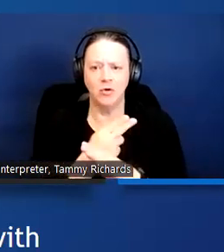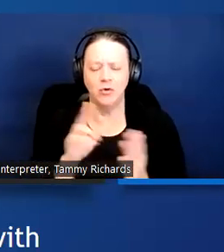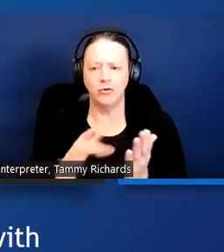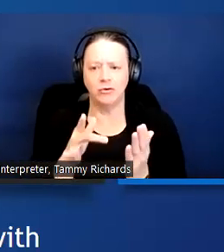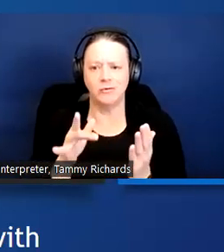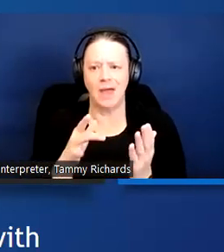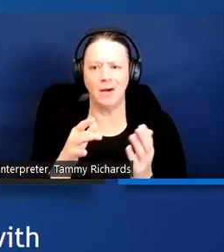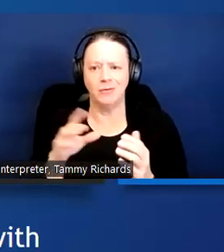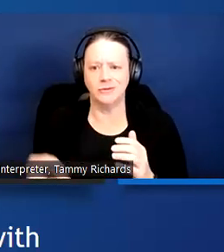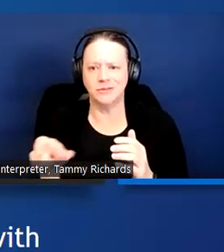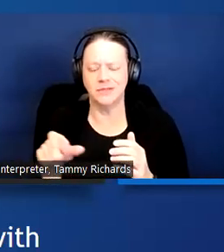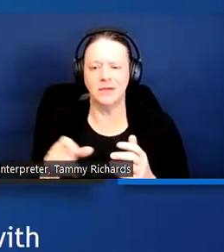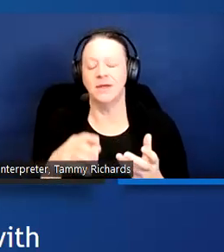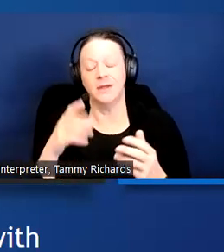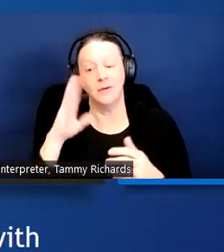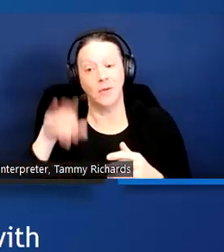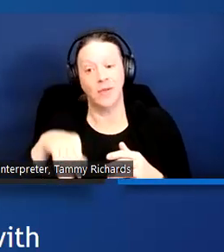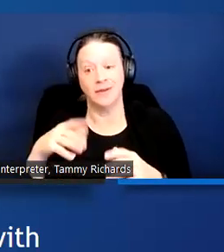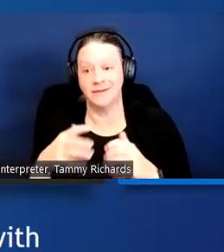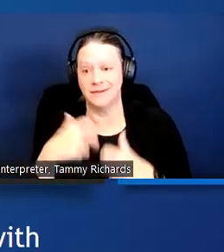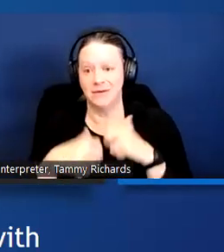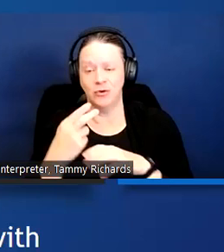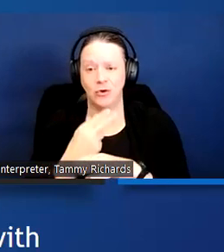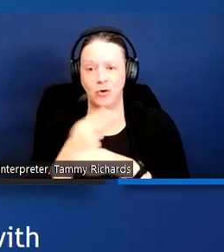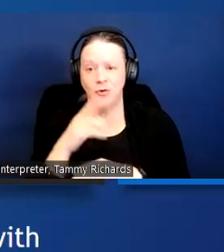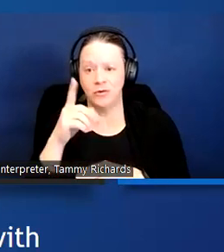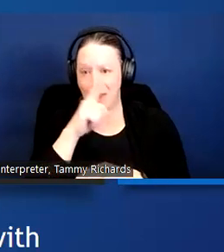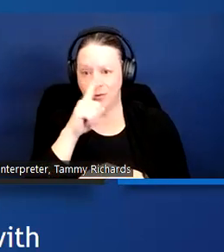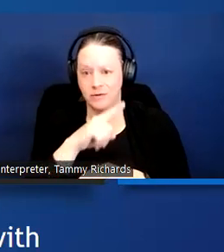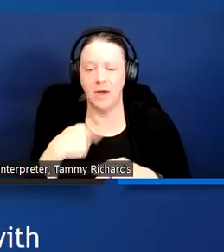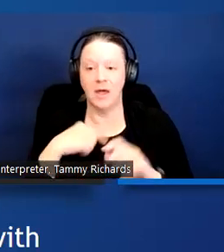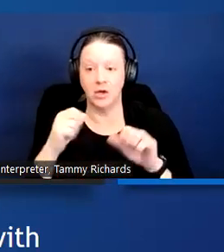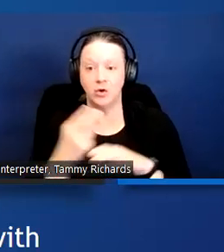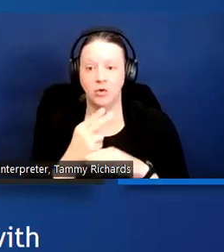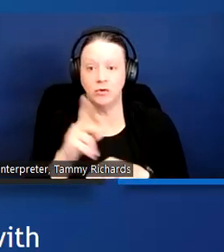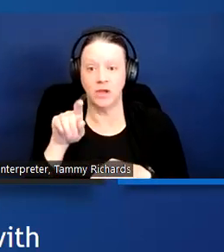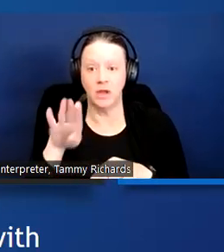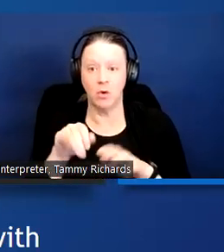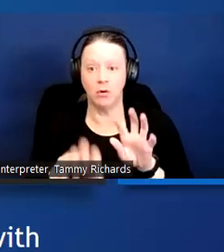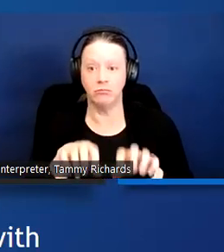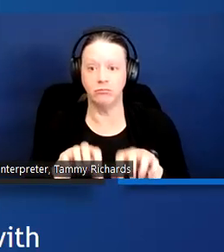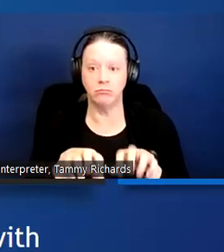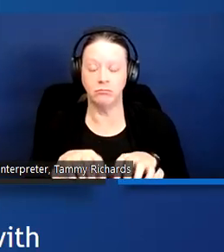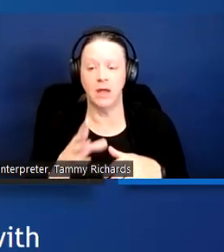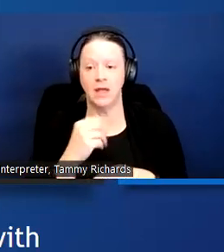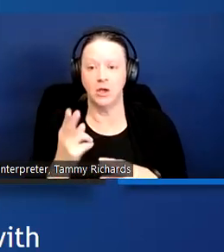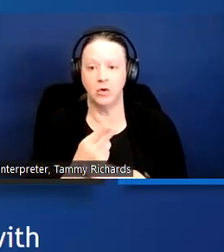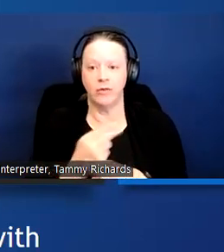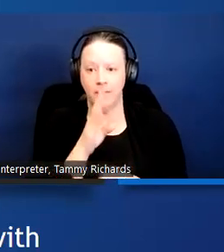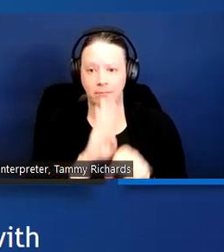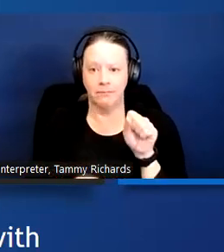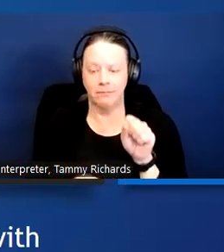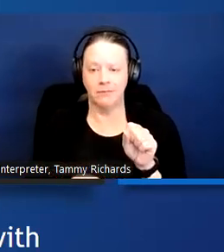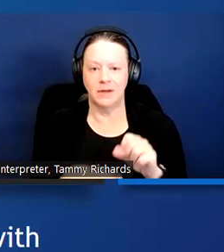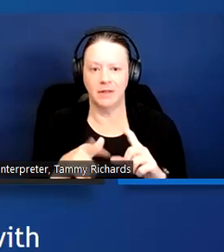multiple times, you know, it's difficult to use the mouse. Well, instead, I can just use the keyboard and I can use it well enough that